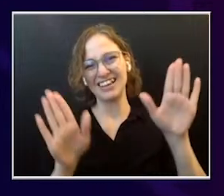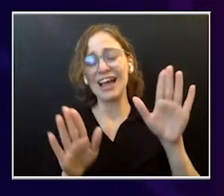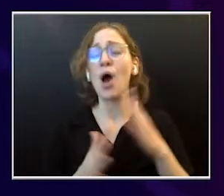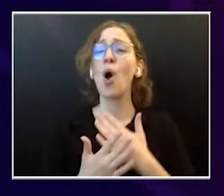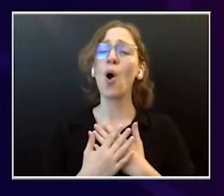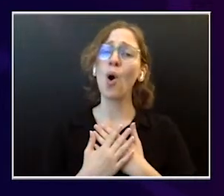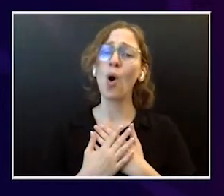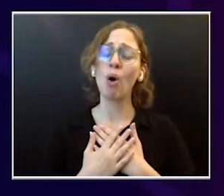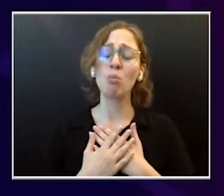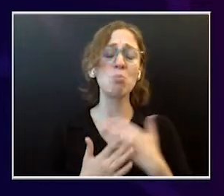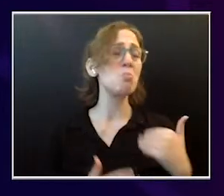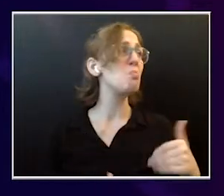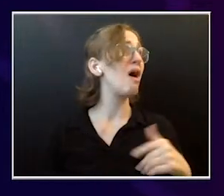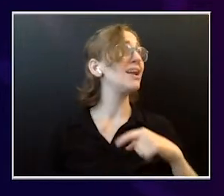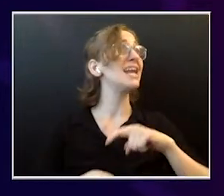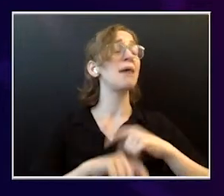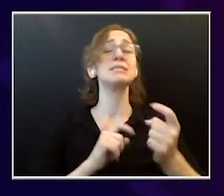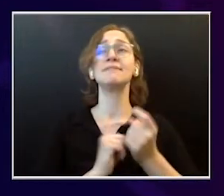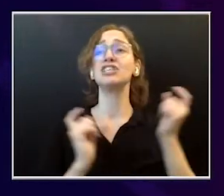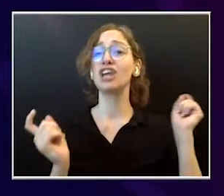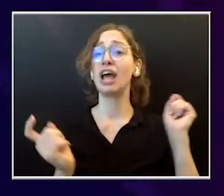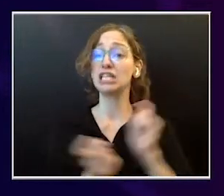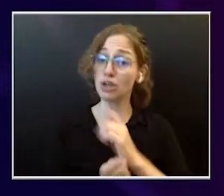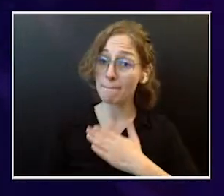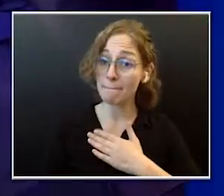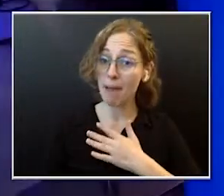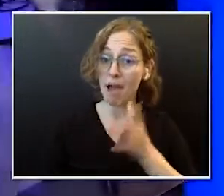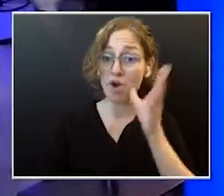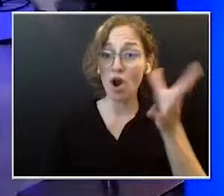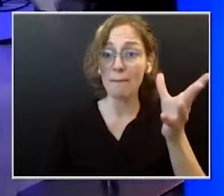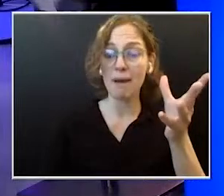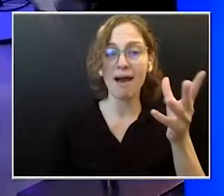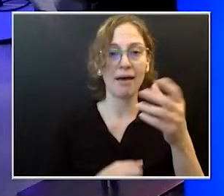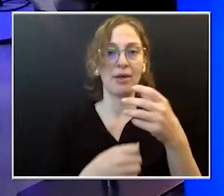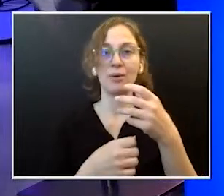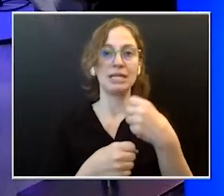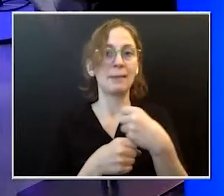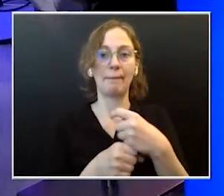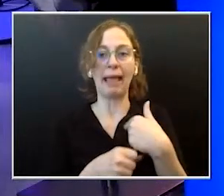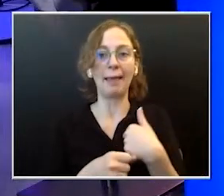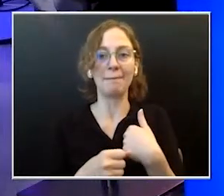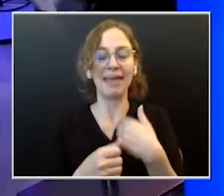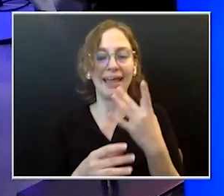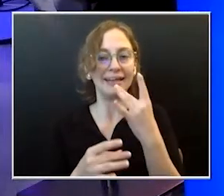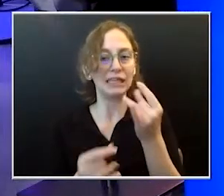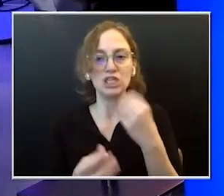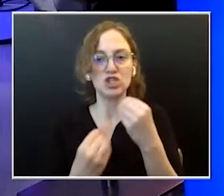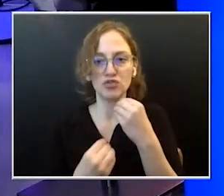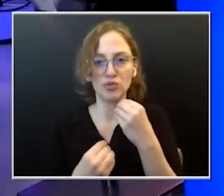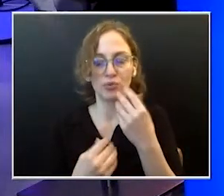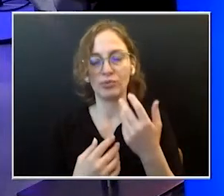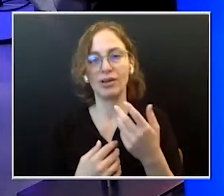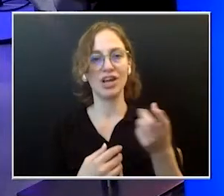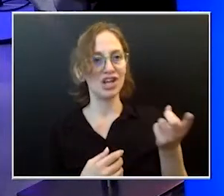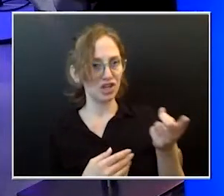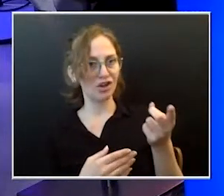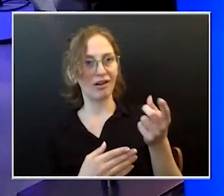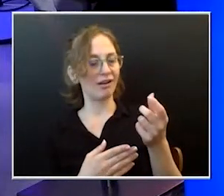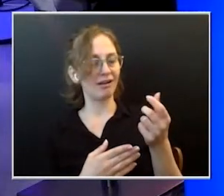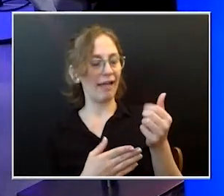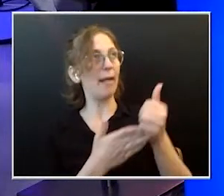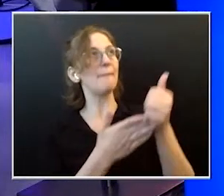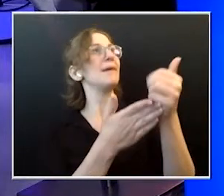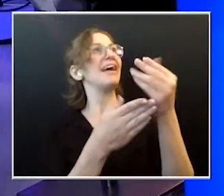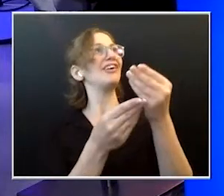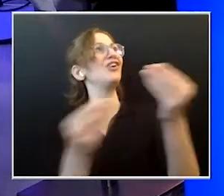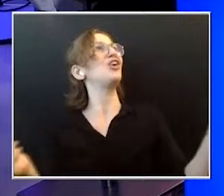have changed because my grandma was just making me delicious food and feeding me. You're like helping solve cancer. You're curing cancer.